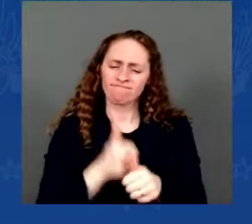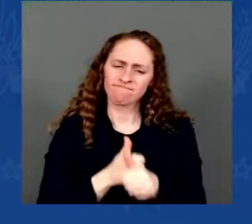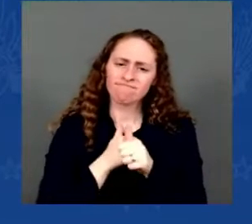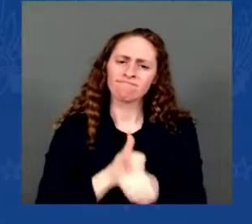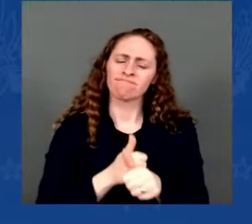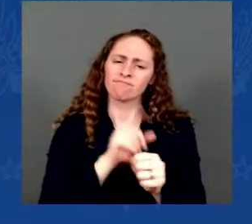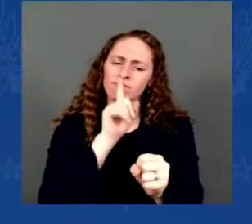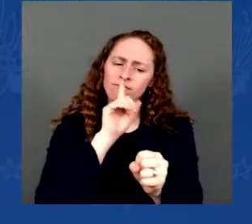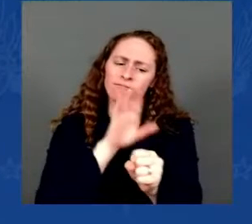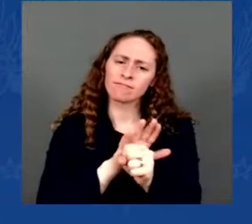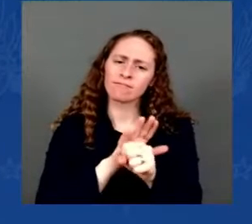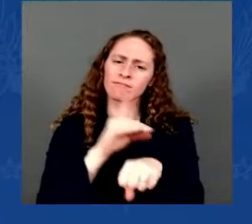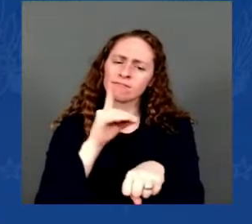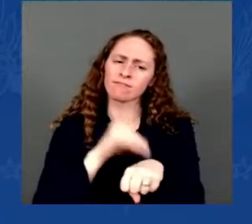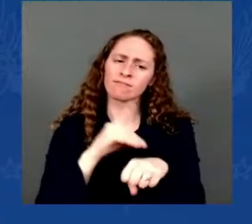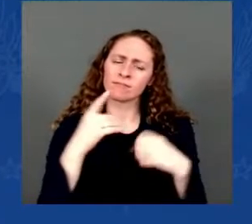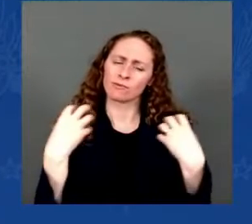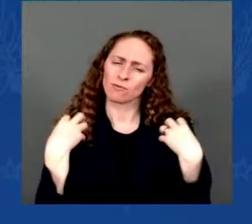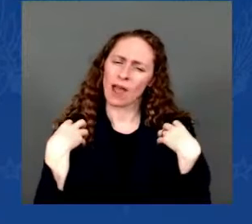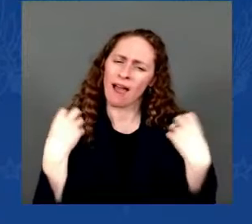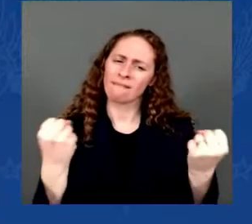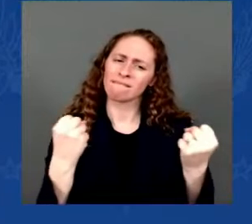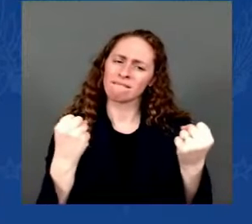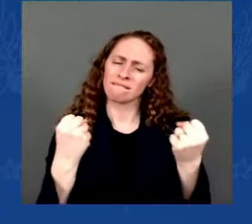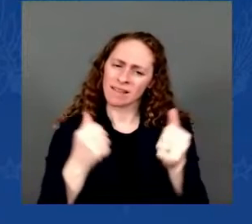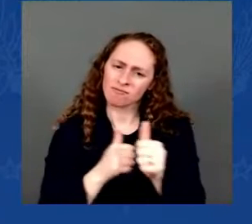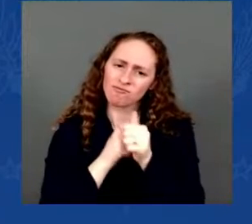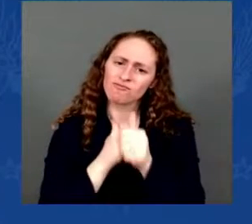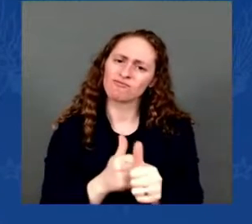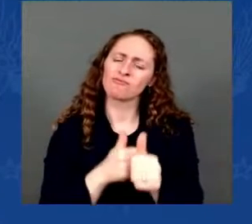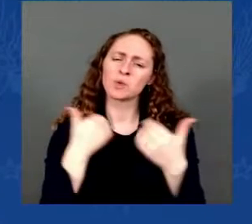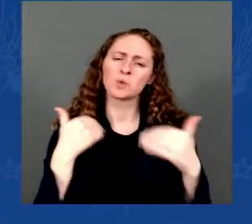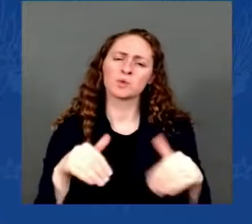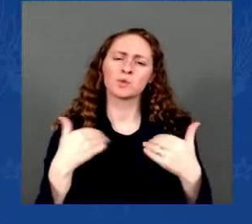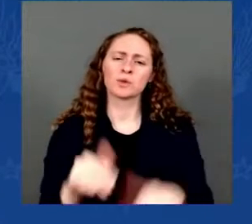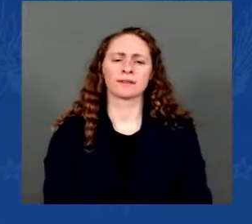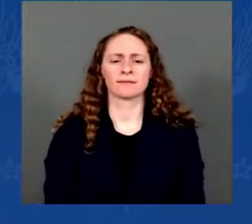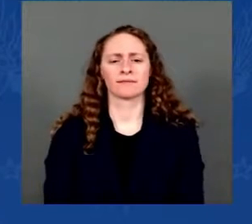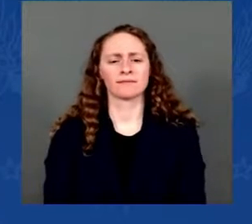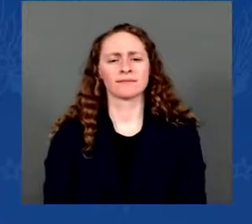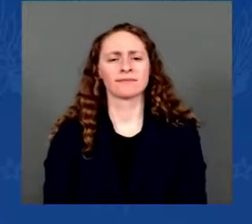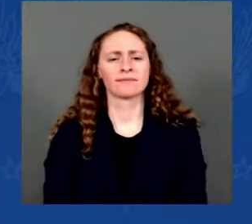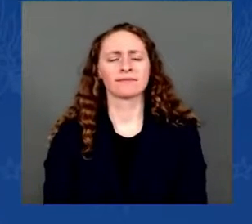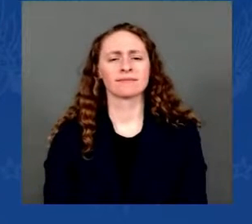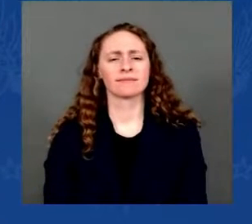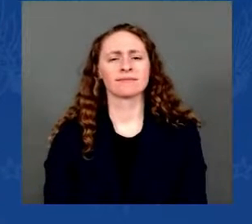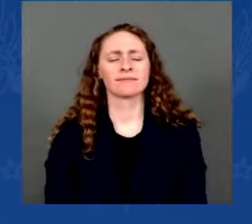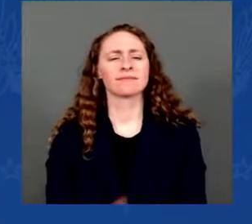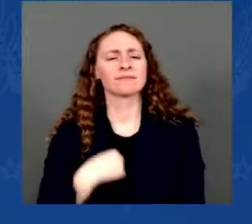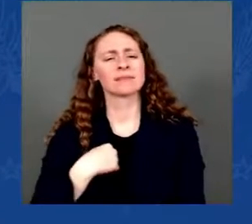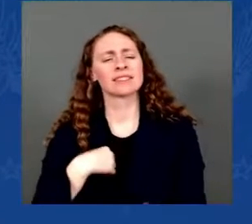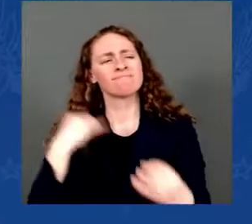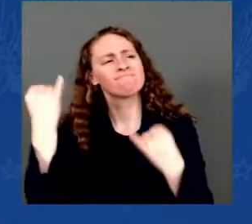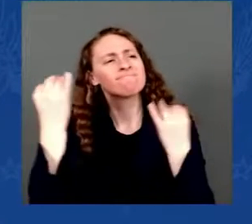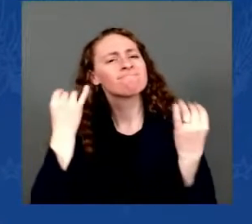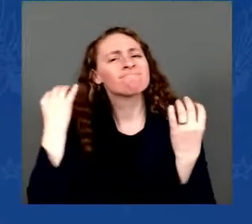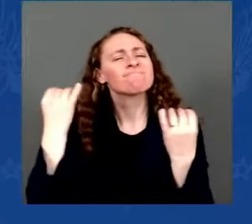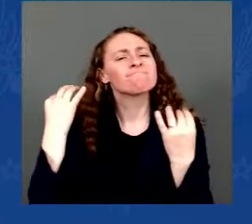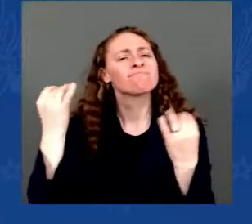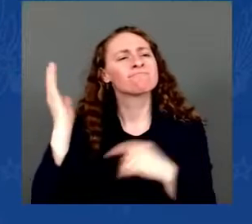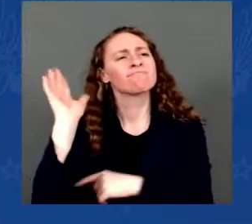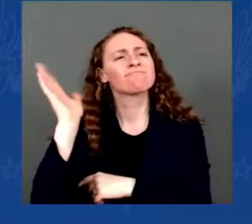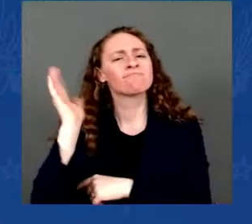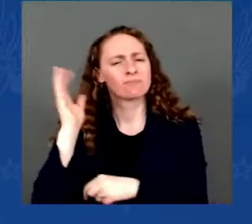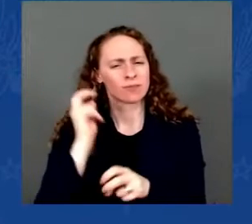it's just hard to explain where your soldiers got the courage they got. The